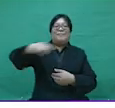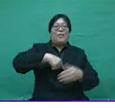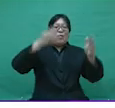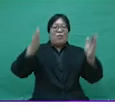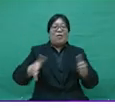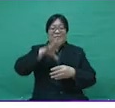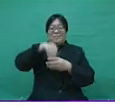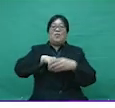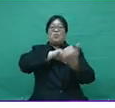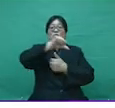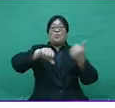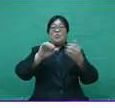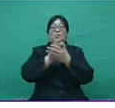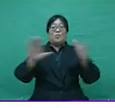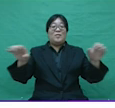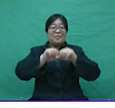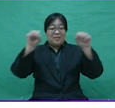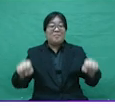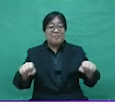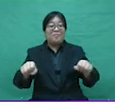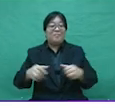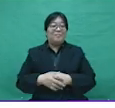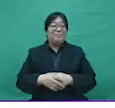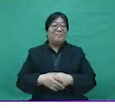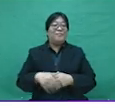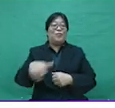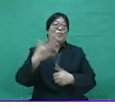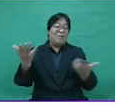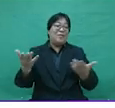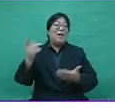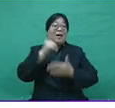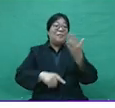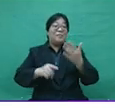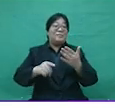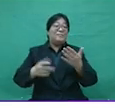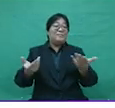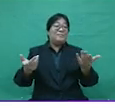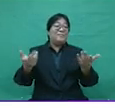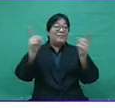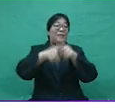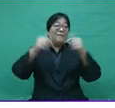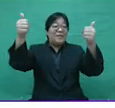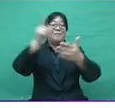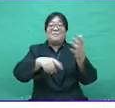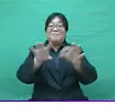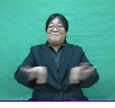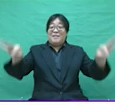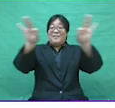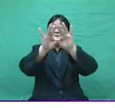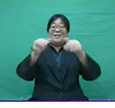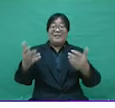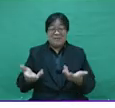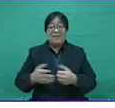all the people inside of the social security system know, that is, what comes first, what has